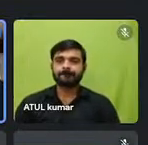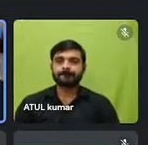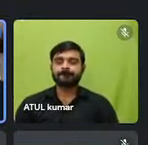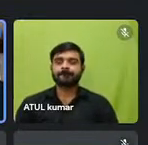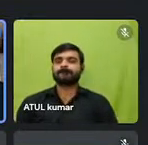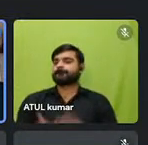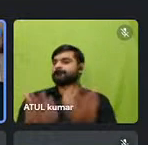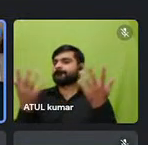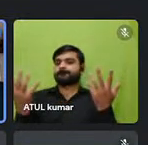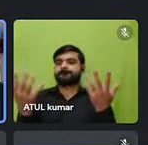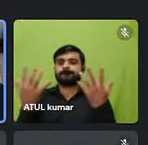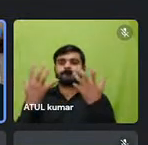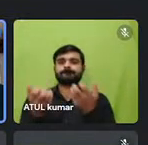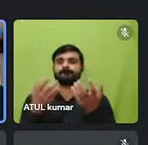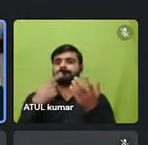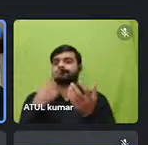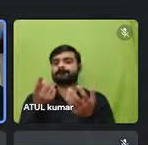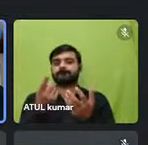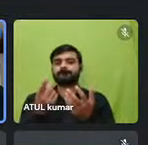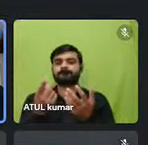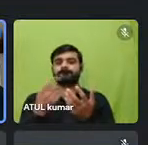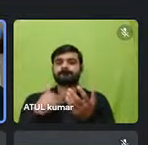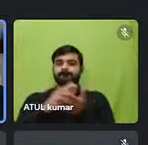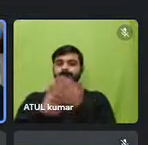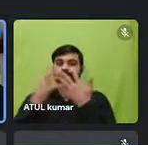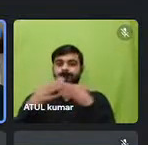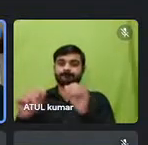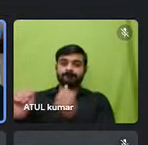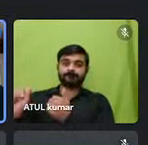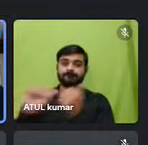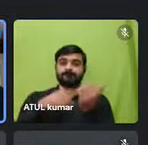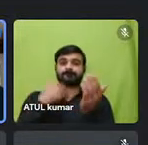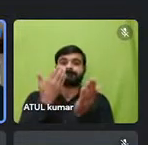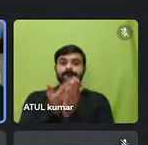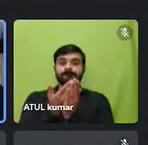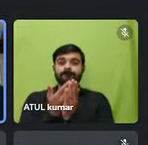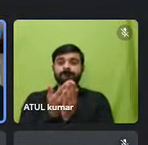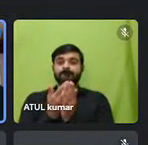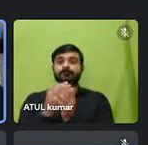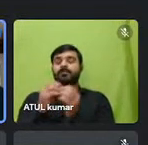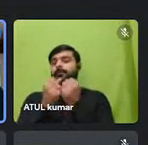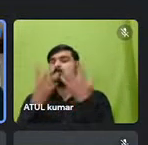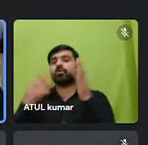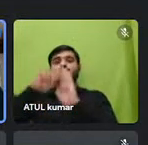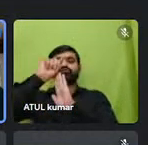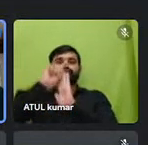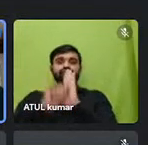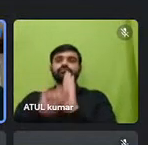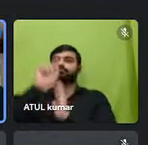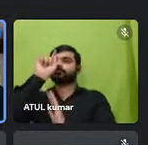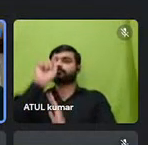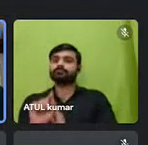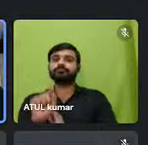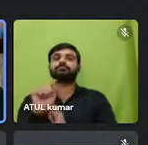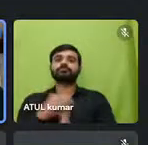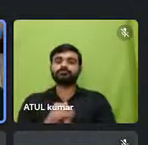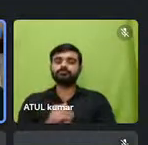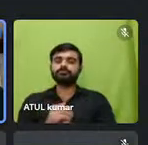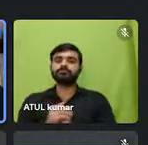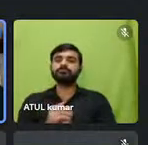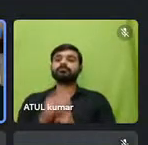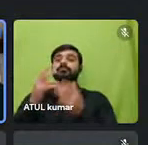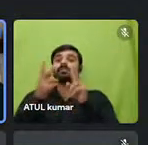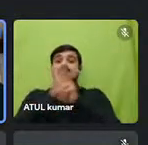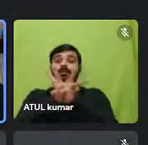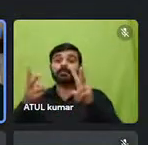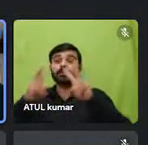I want to now return, just before I finish, to I've made some policy guidelines for tech